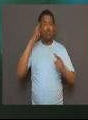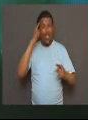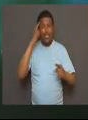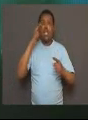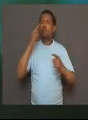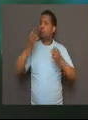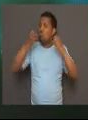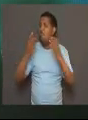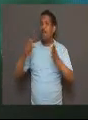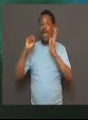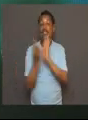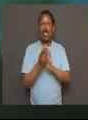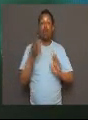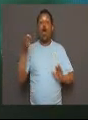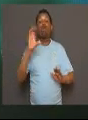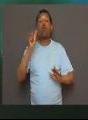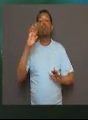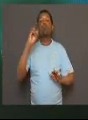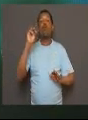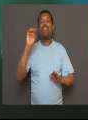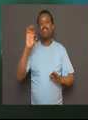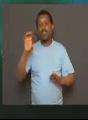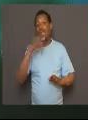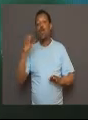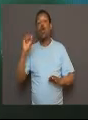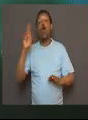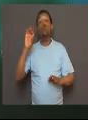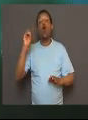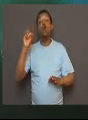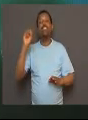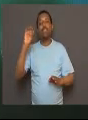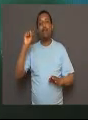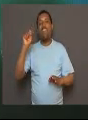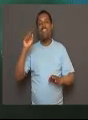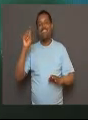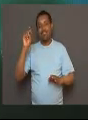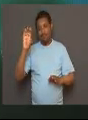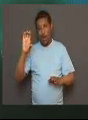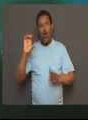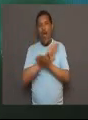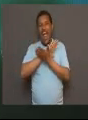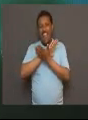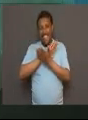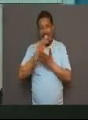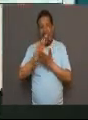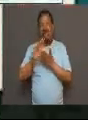of chorochromatic and choroschematic qualitative maps.